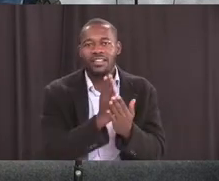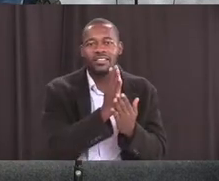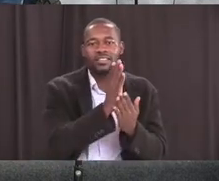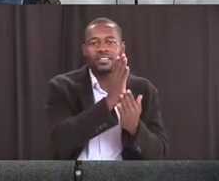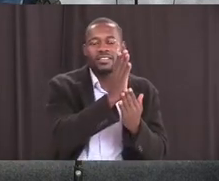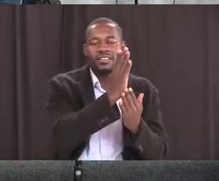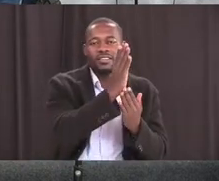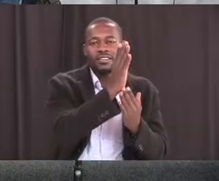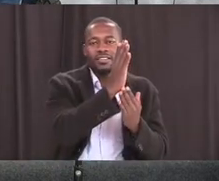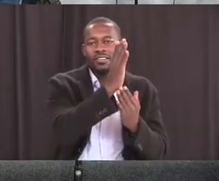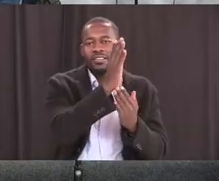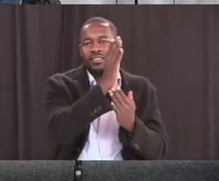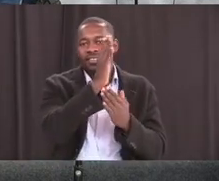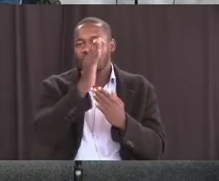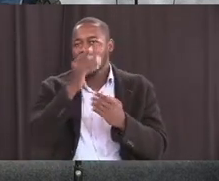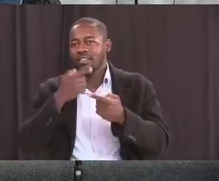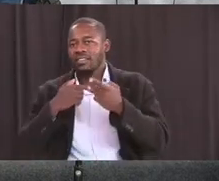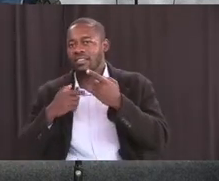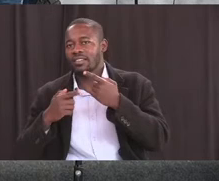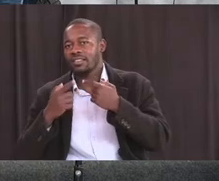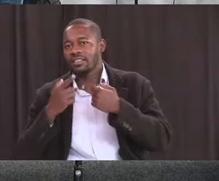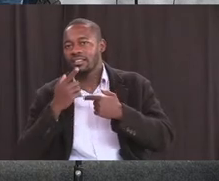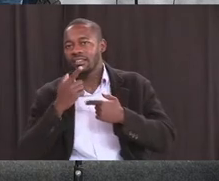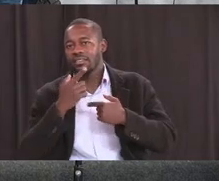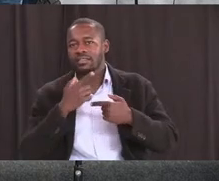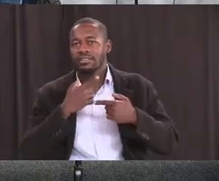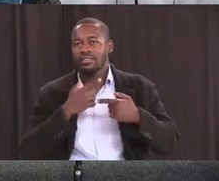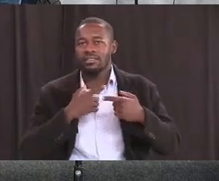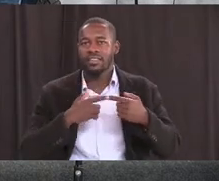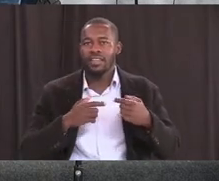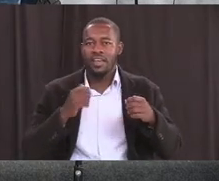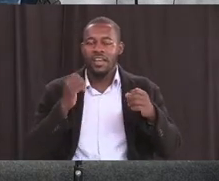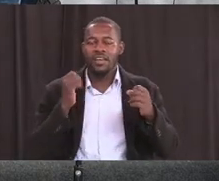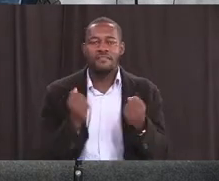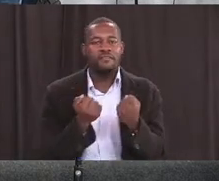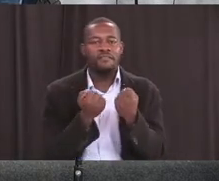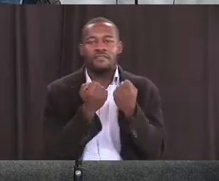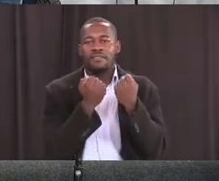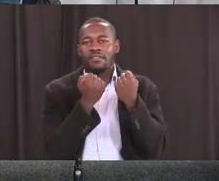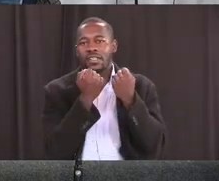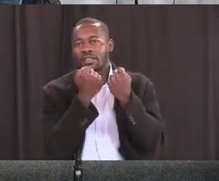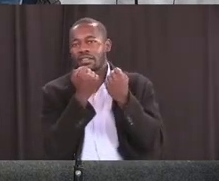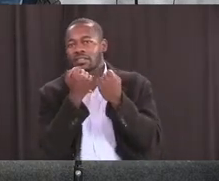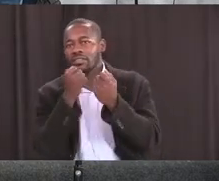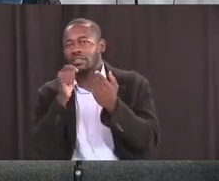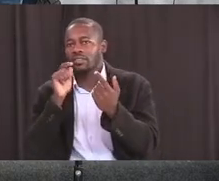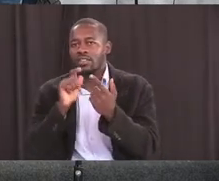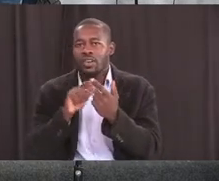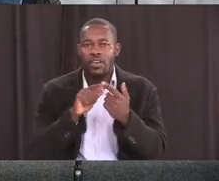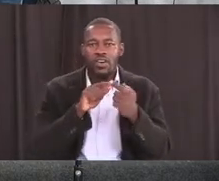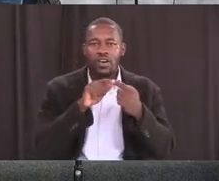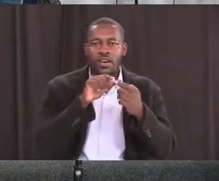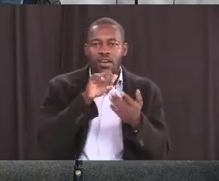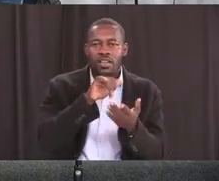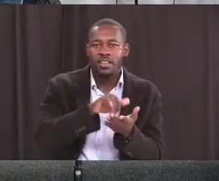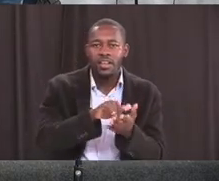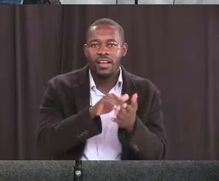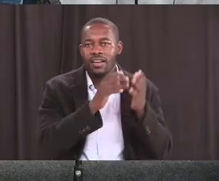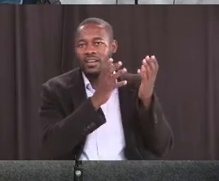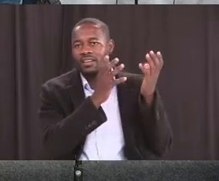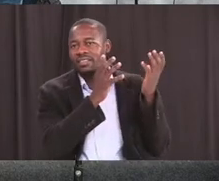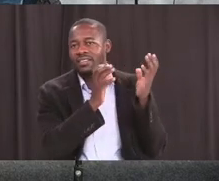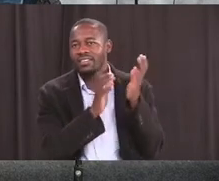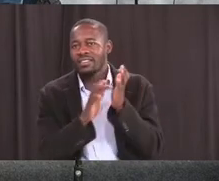righteousness, scorned by the ones he came to save, till on that cross,